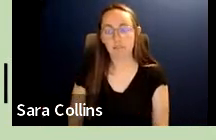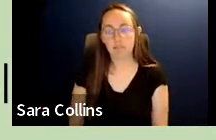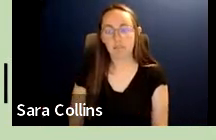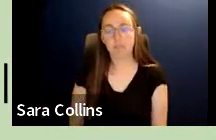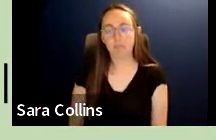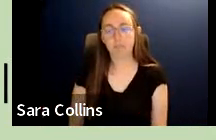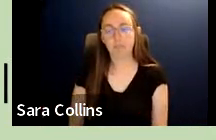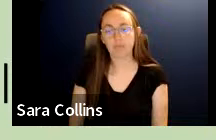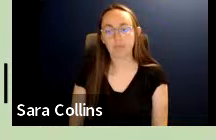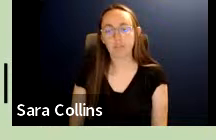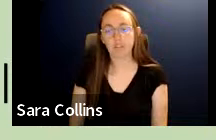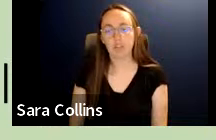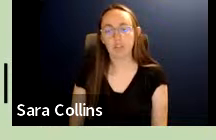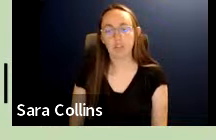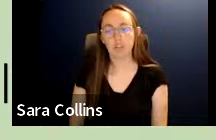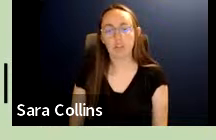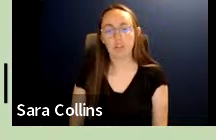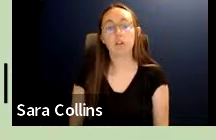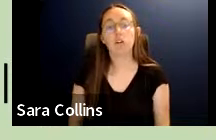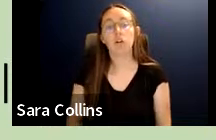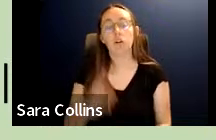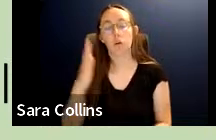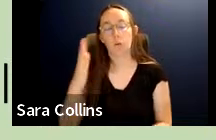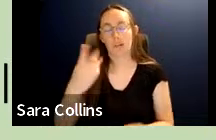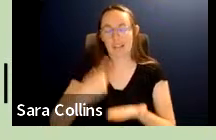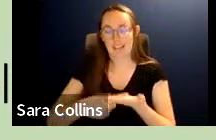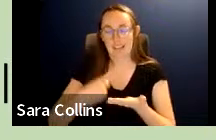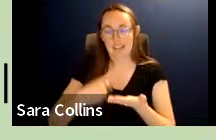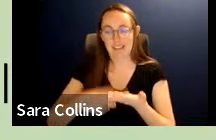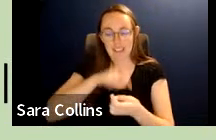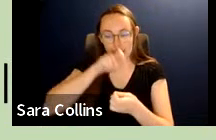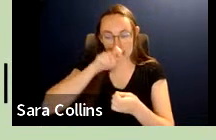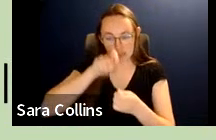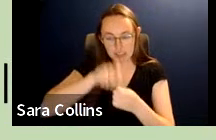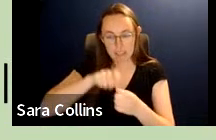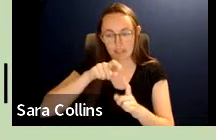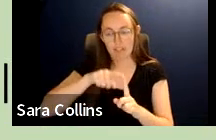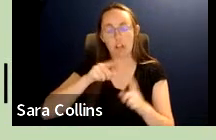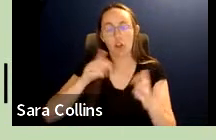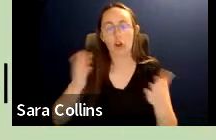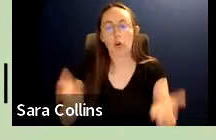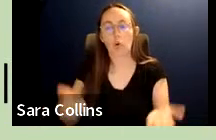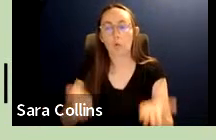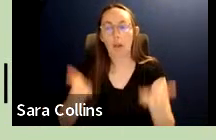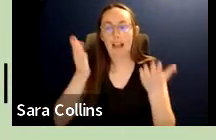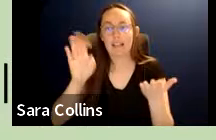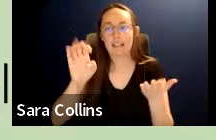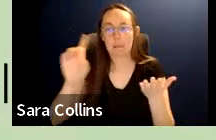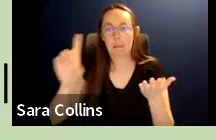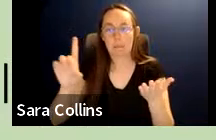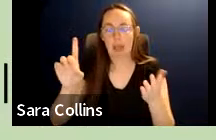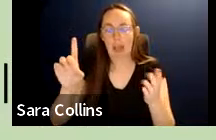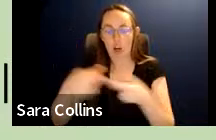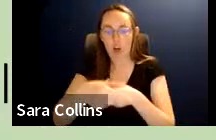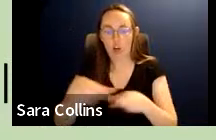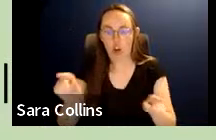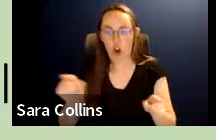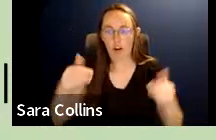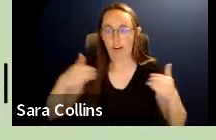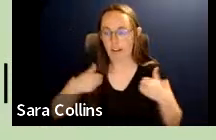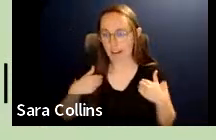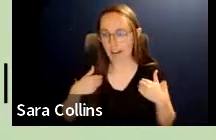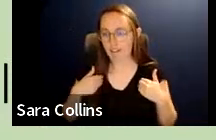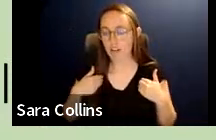talk much more about a specific raised bed garden that we have, where what I would distinguish